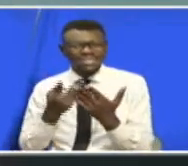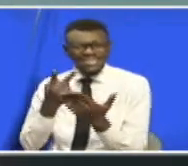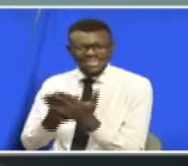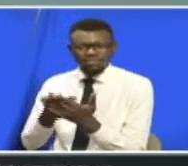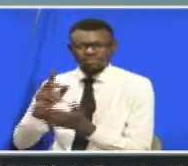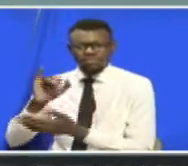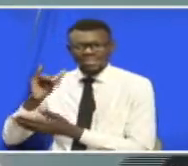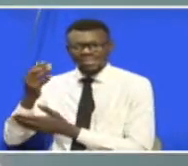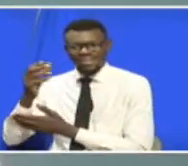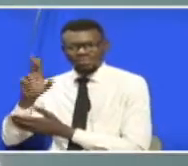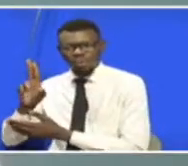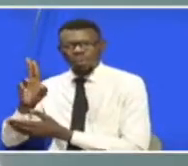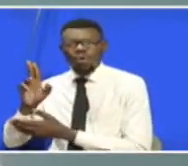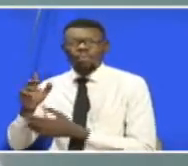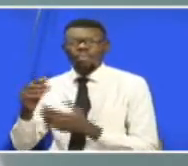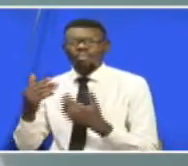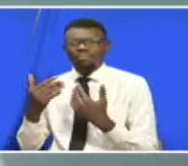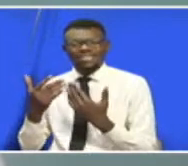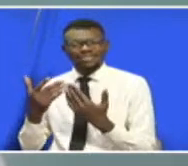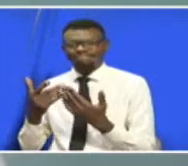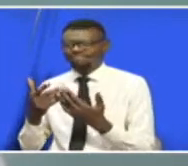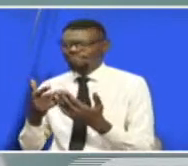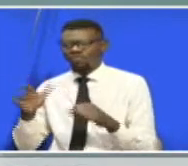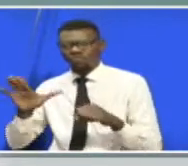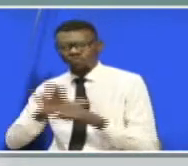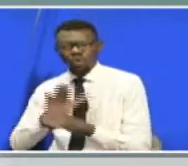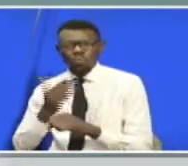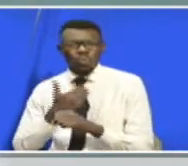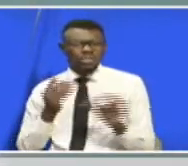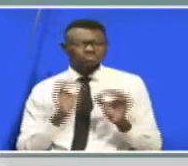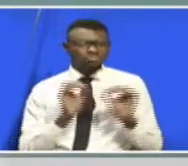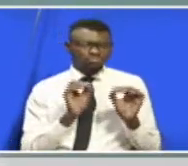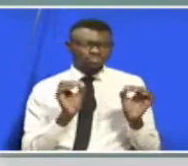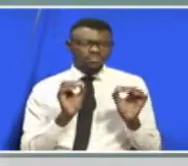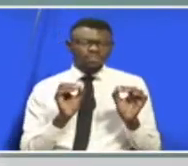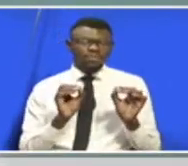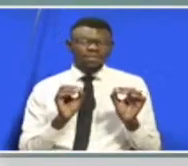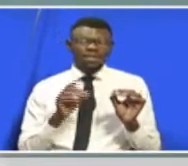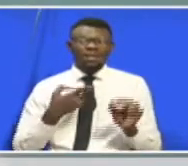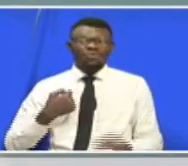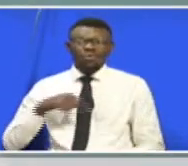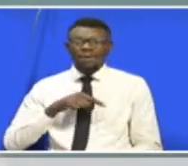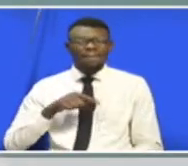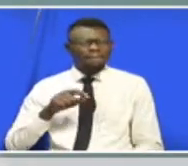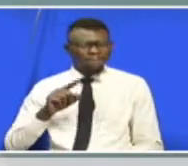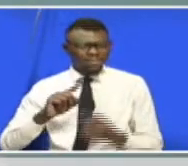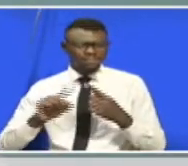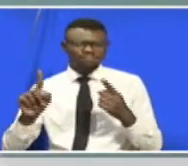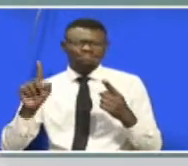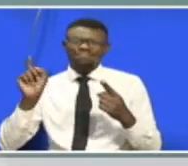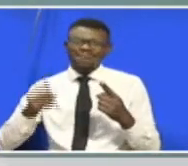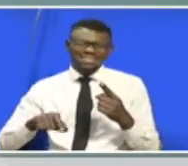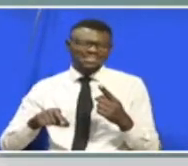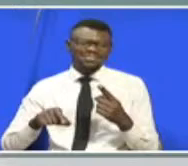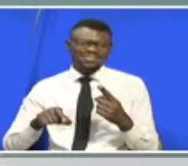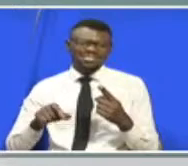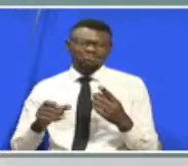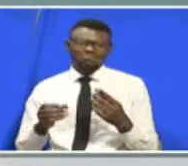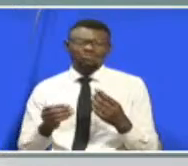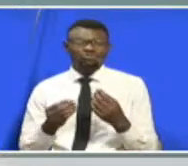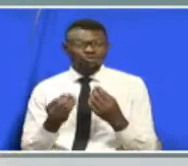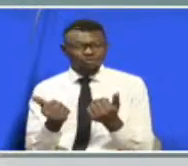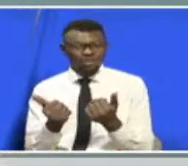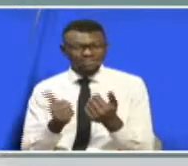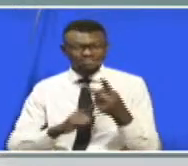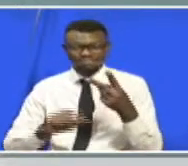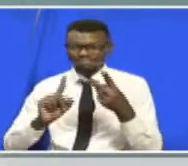ICU and overwhelming our health systems. Okay. So I think that's number one that we need, the first thing that we need to do. The second thing